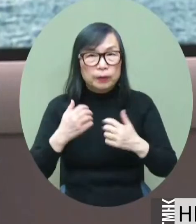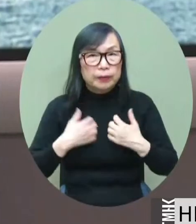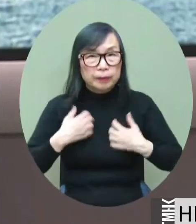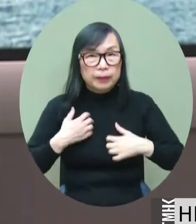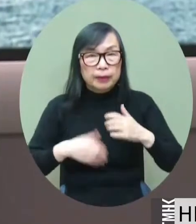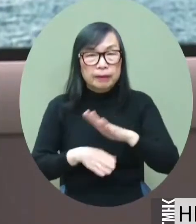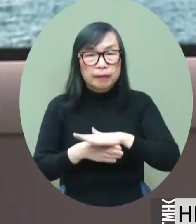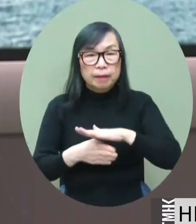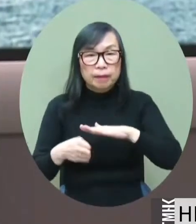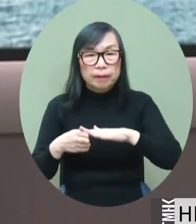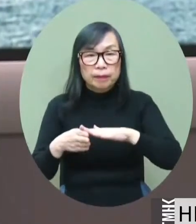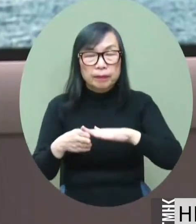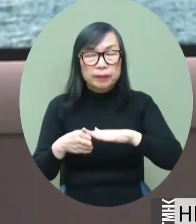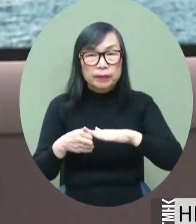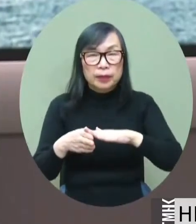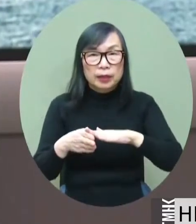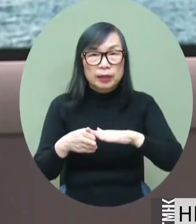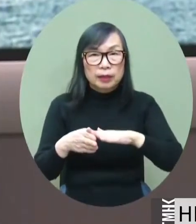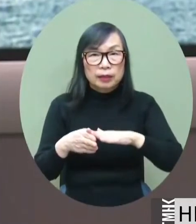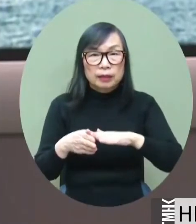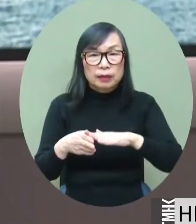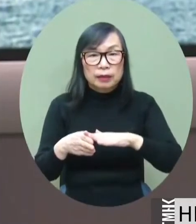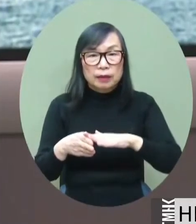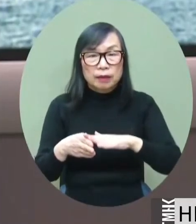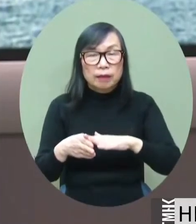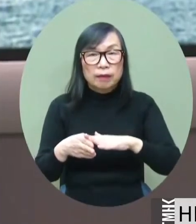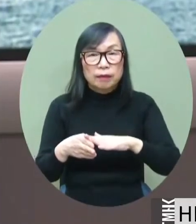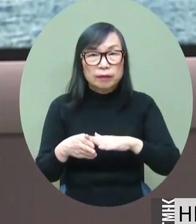he went to the A&E department